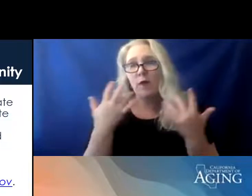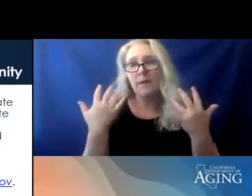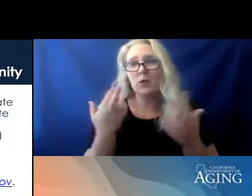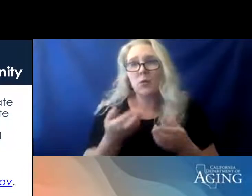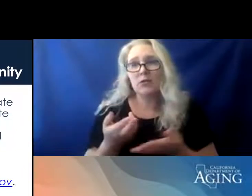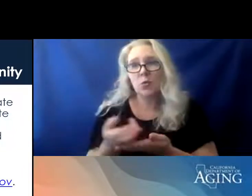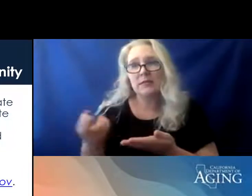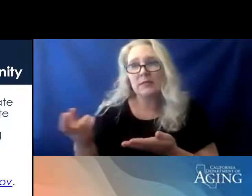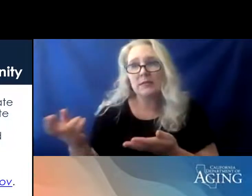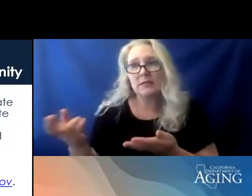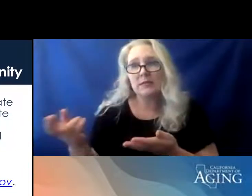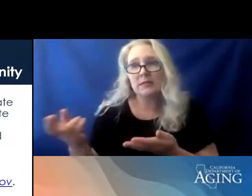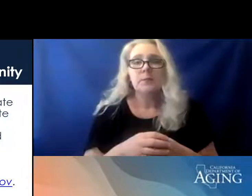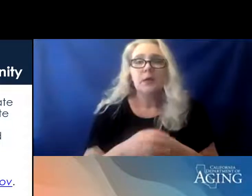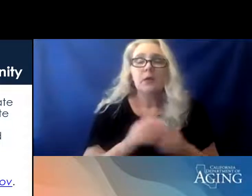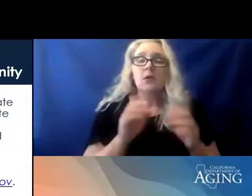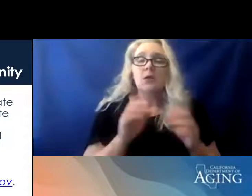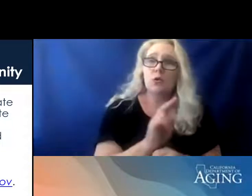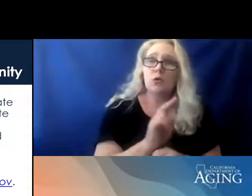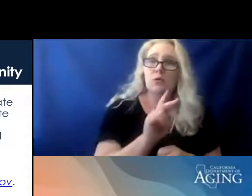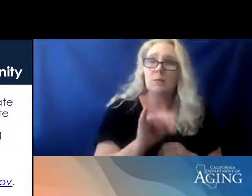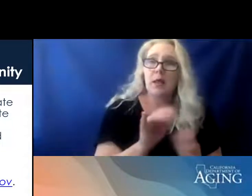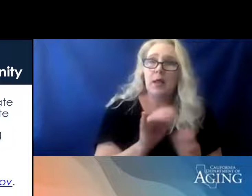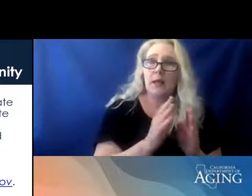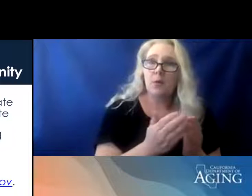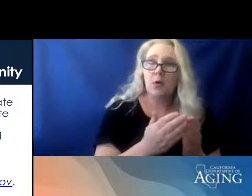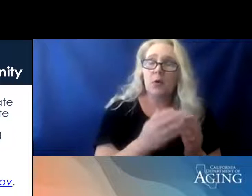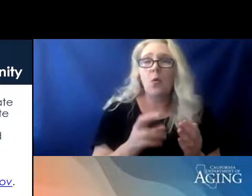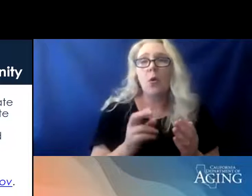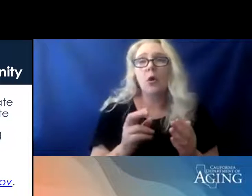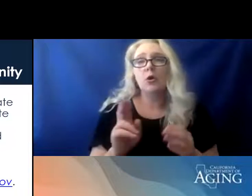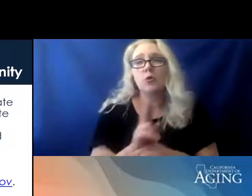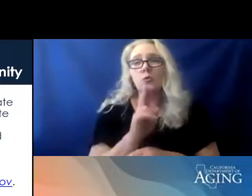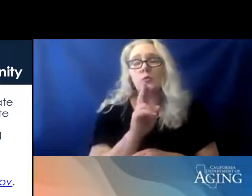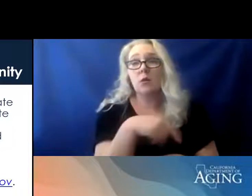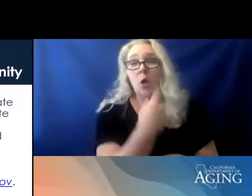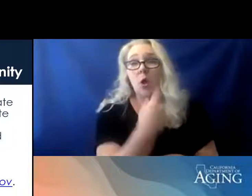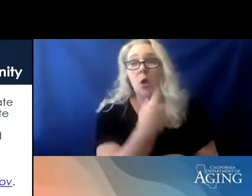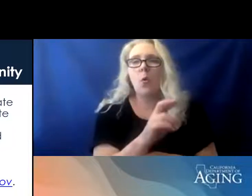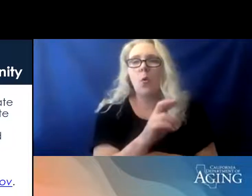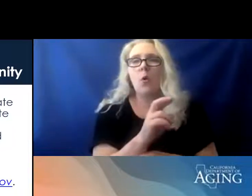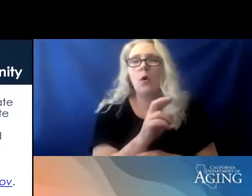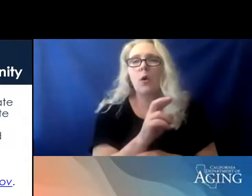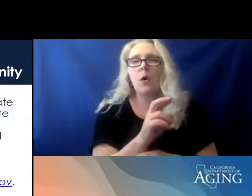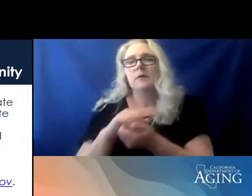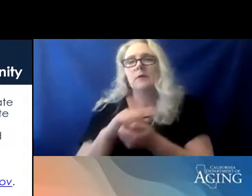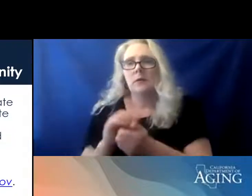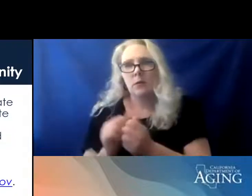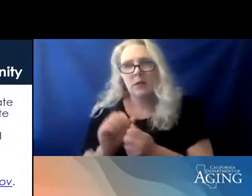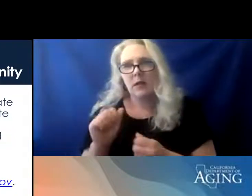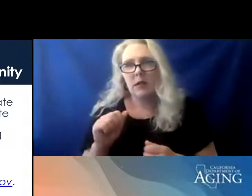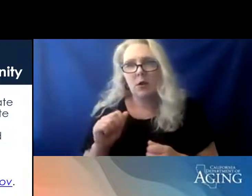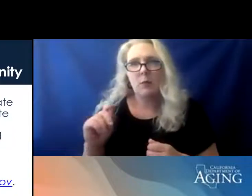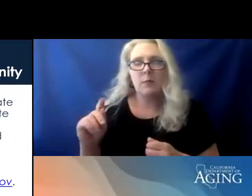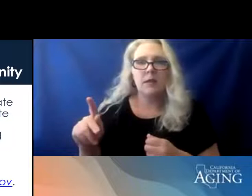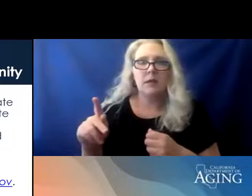can be used on its own or as a complement to that AARP age-friendly process, which here in California, we're so excited to have joined as a